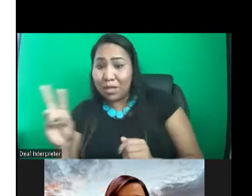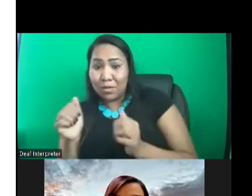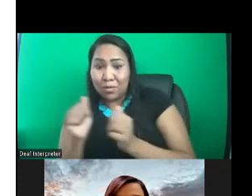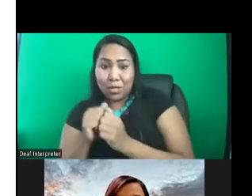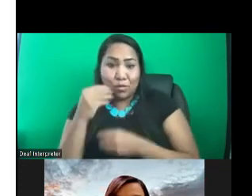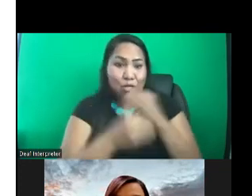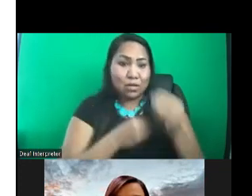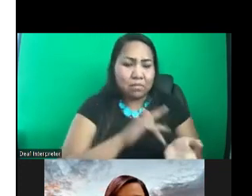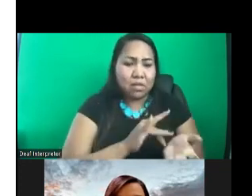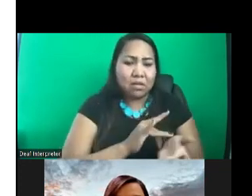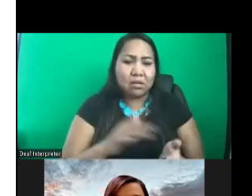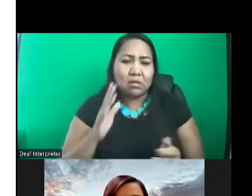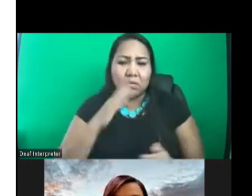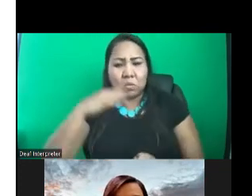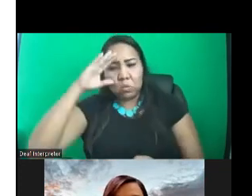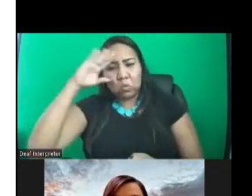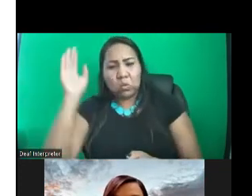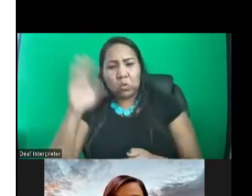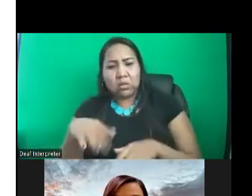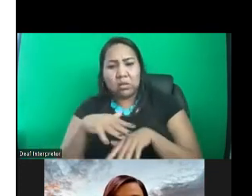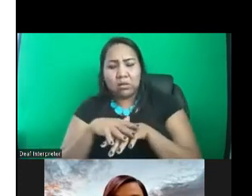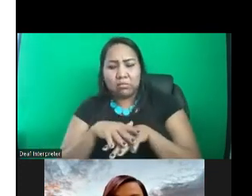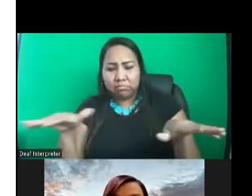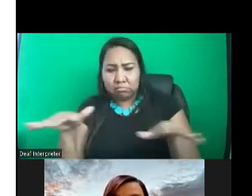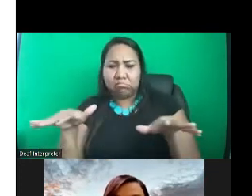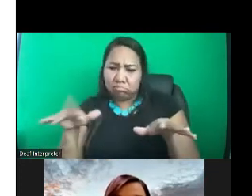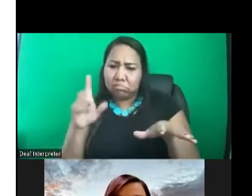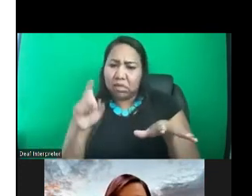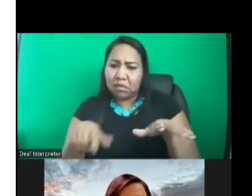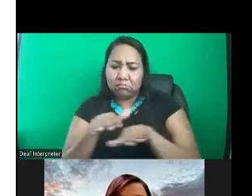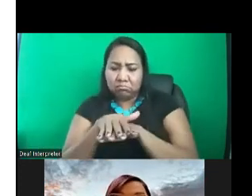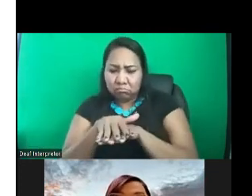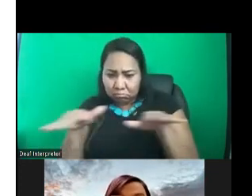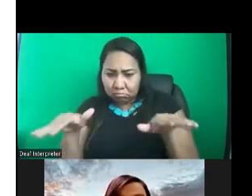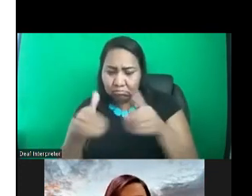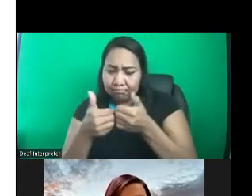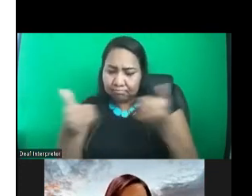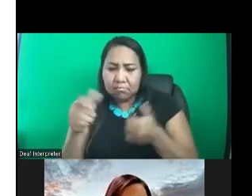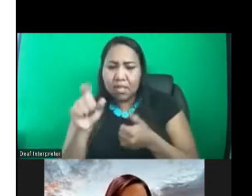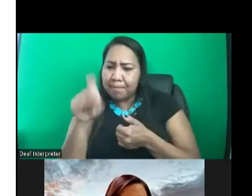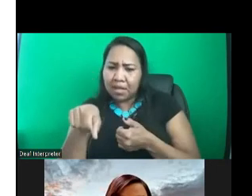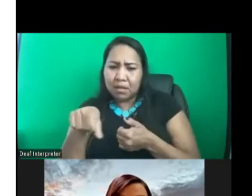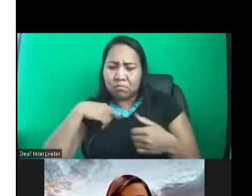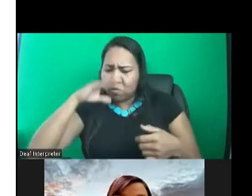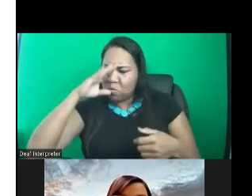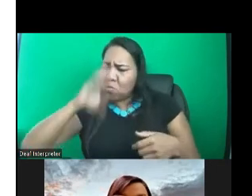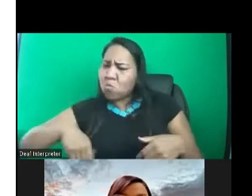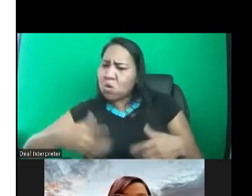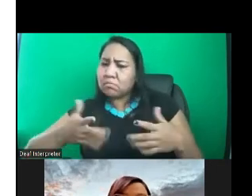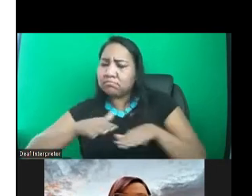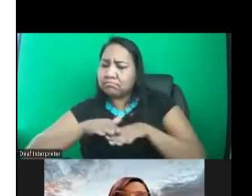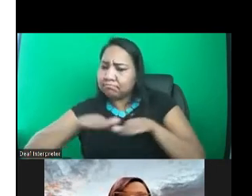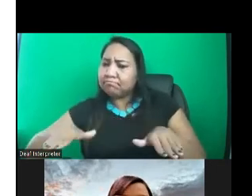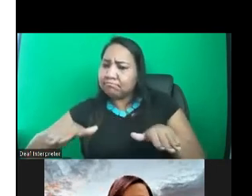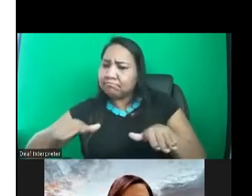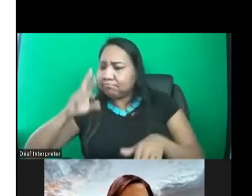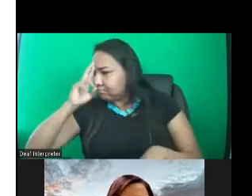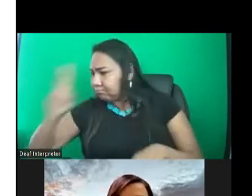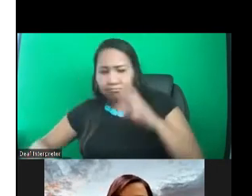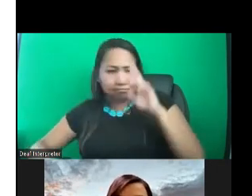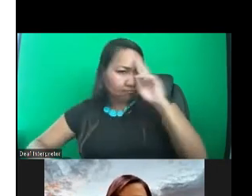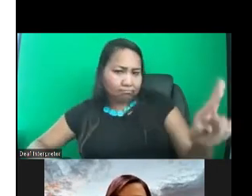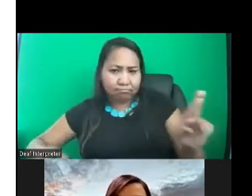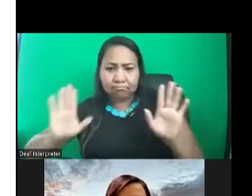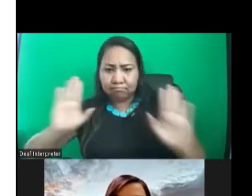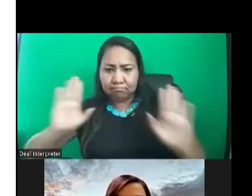given, that those types of practices are completely separate, and we respect that. And if we were to try to attempt to